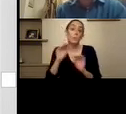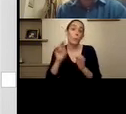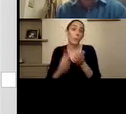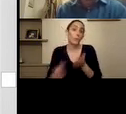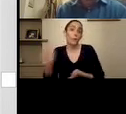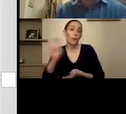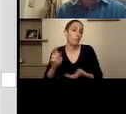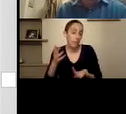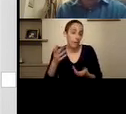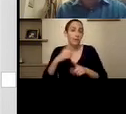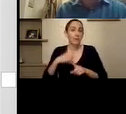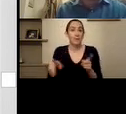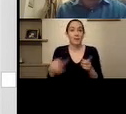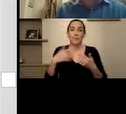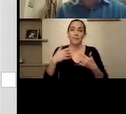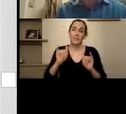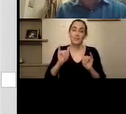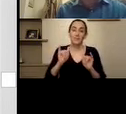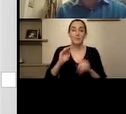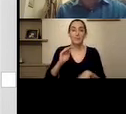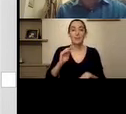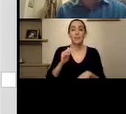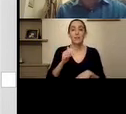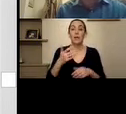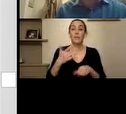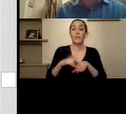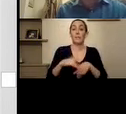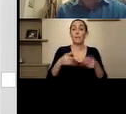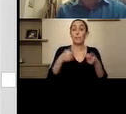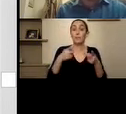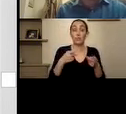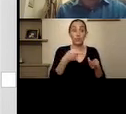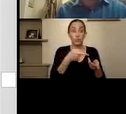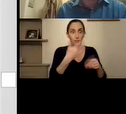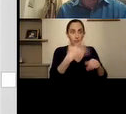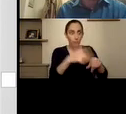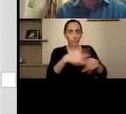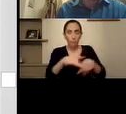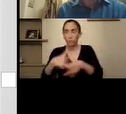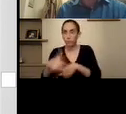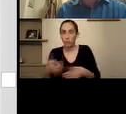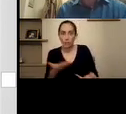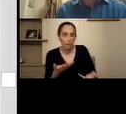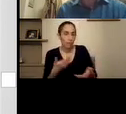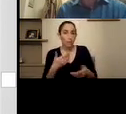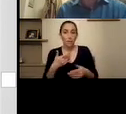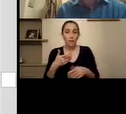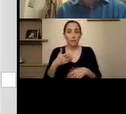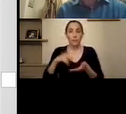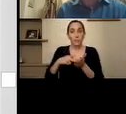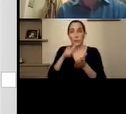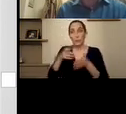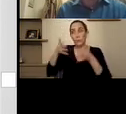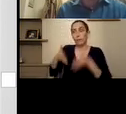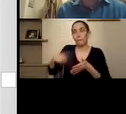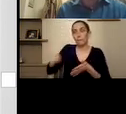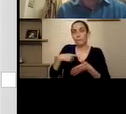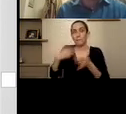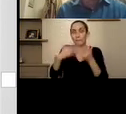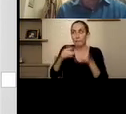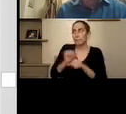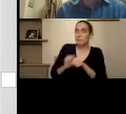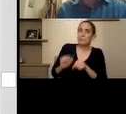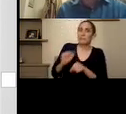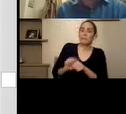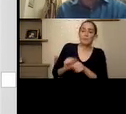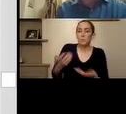year. But our vacancy rates and what we're going to be able to do and what we need to do in terms of bringing in travelers for nursing and